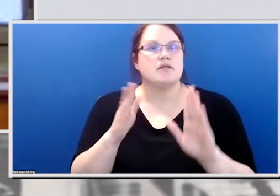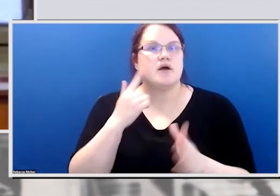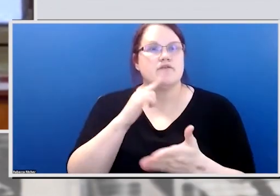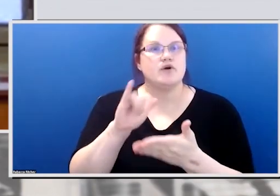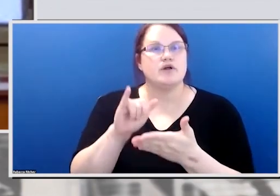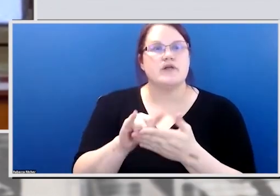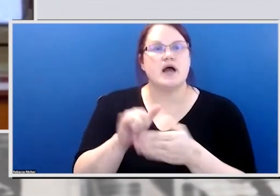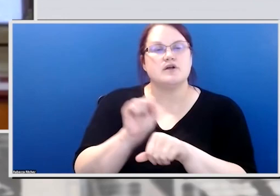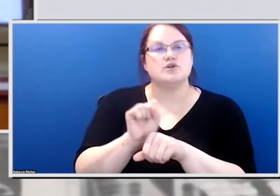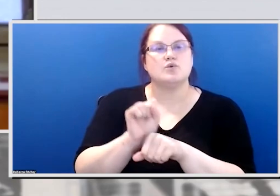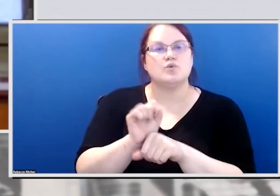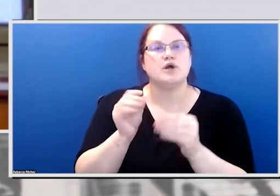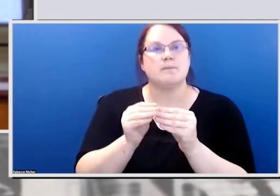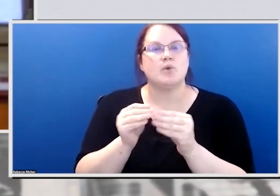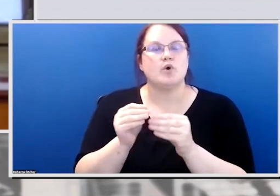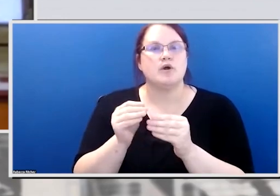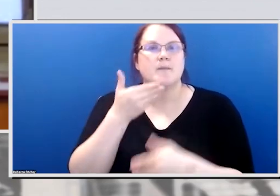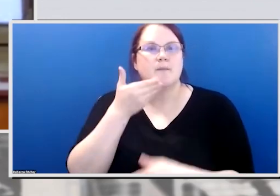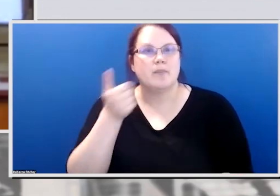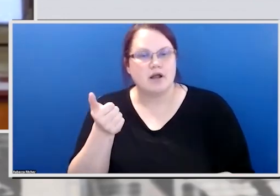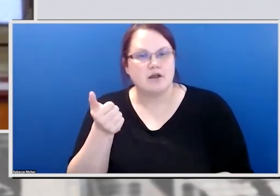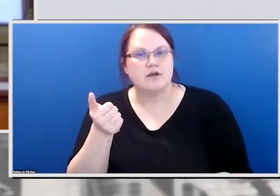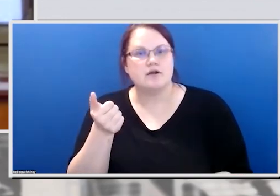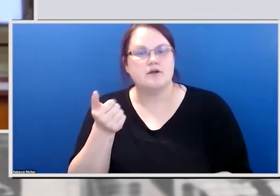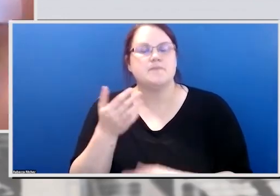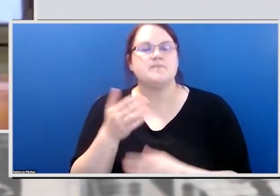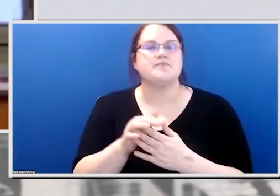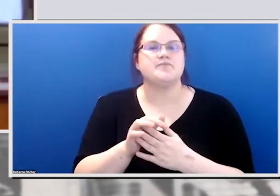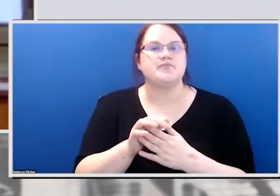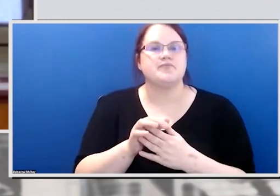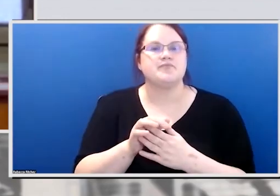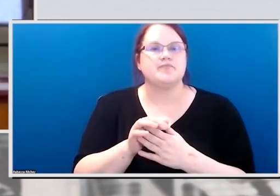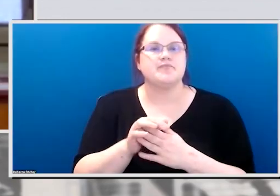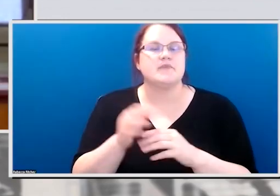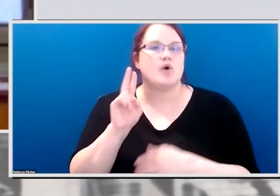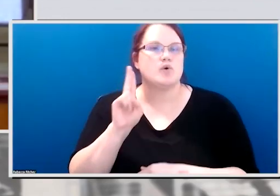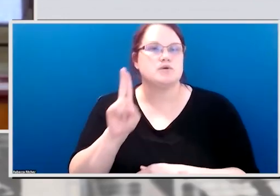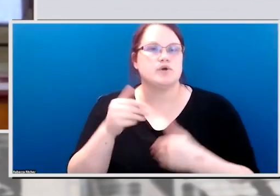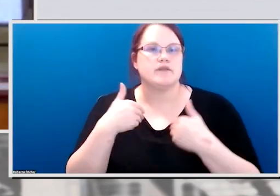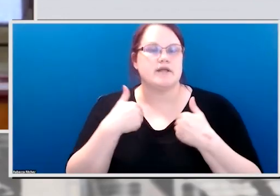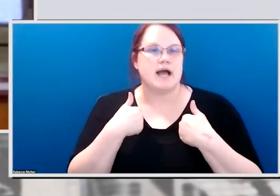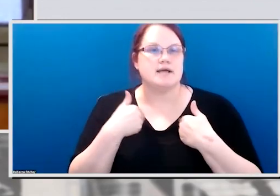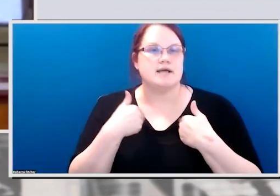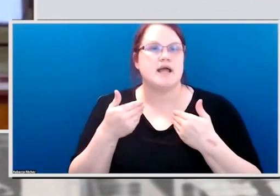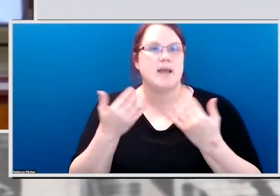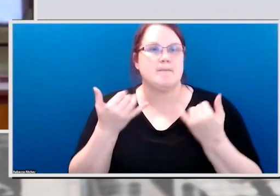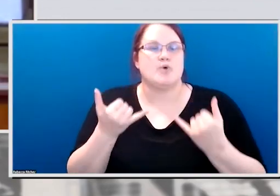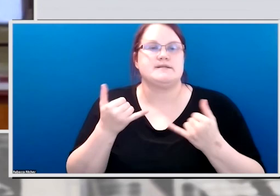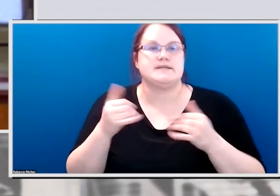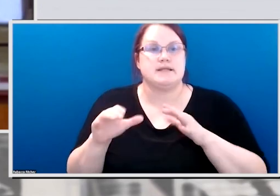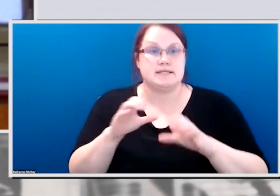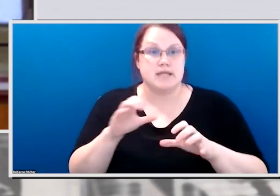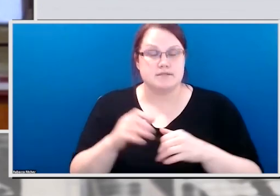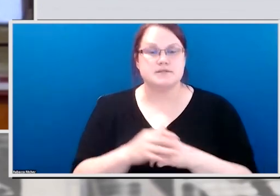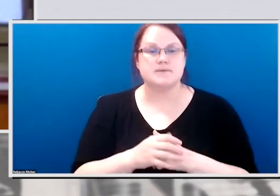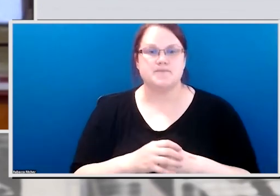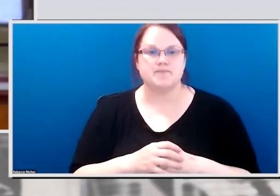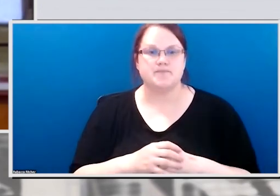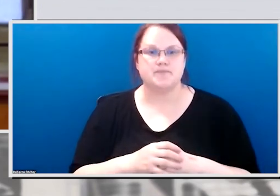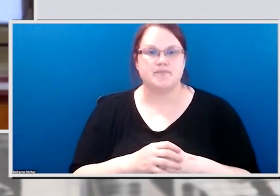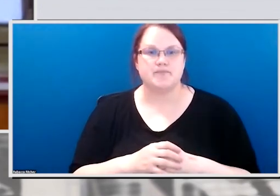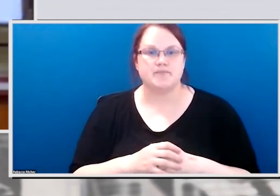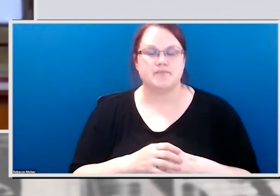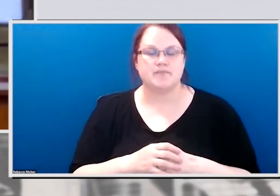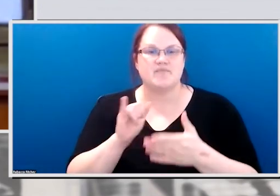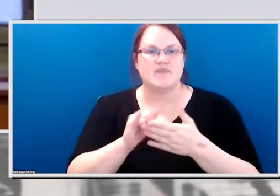to work more effectively and efficiently than it historically has and presently does, is kind of foremost